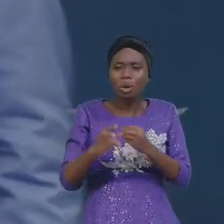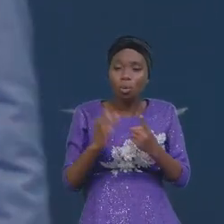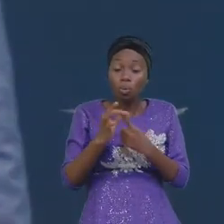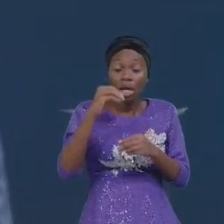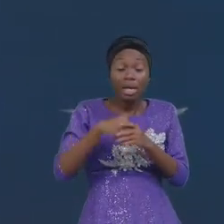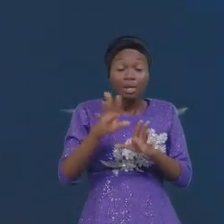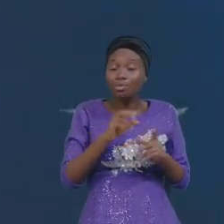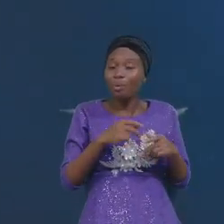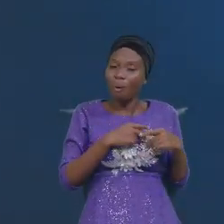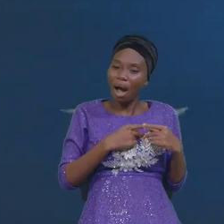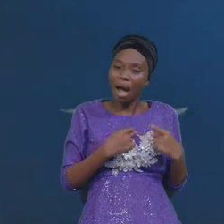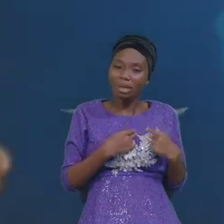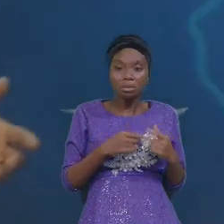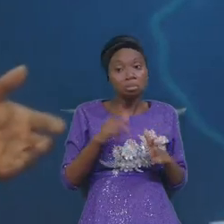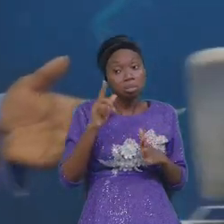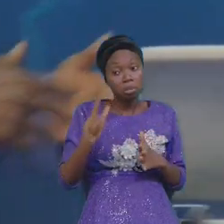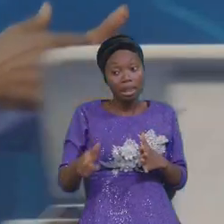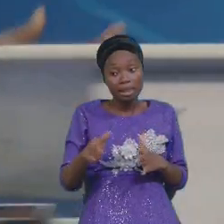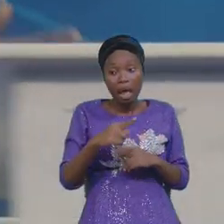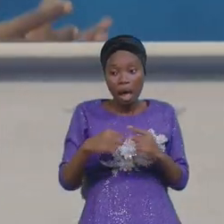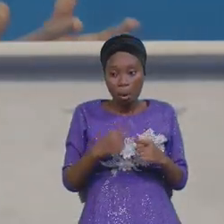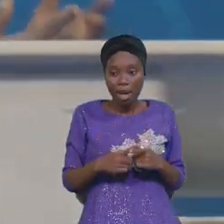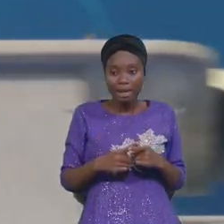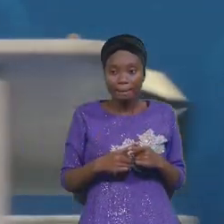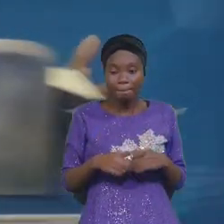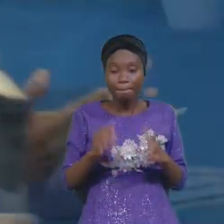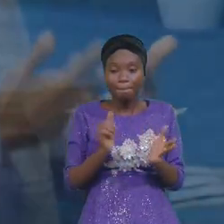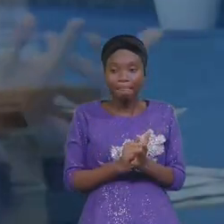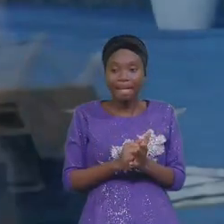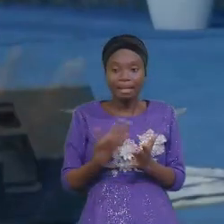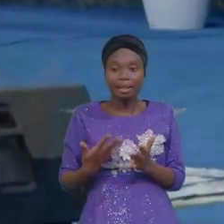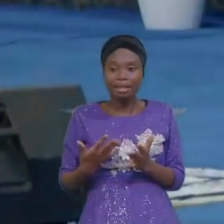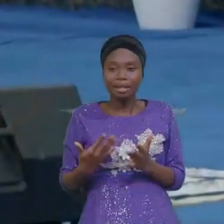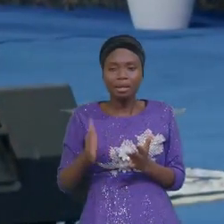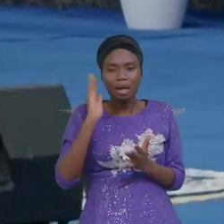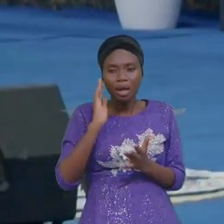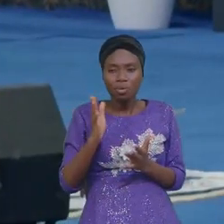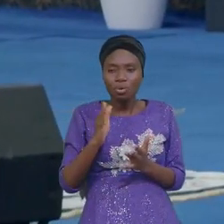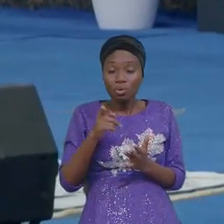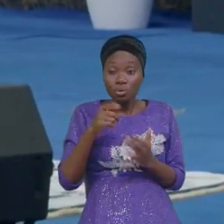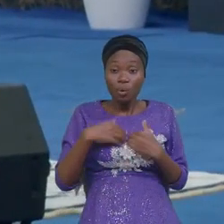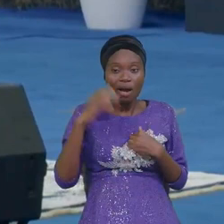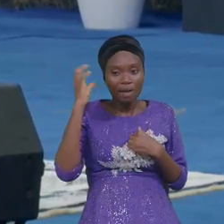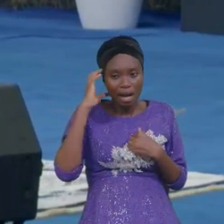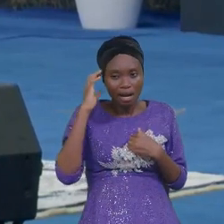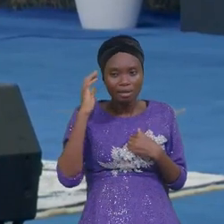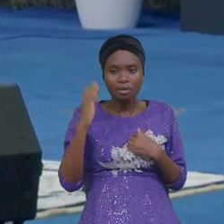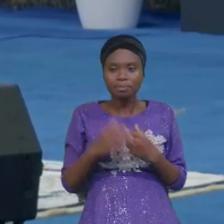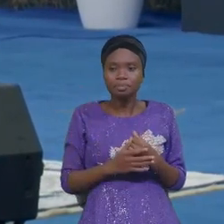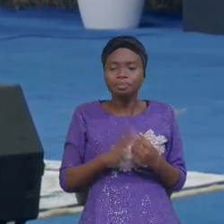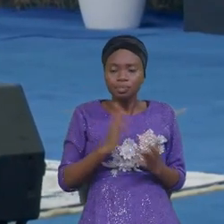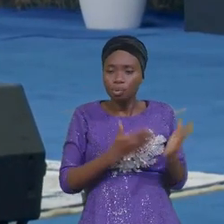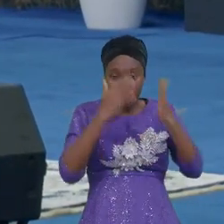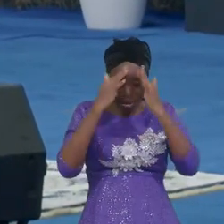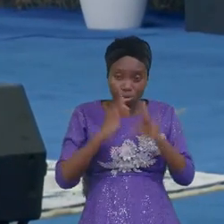heart. Eventually, when that thing we've heard, we have to take decision on them.